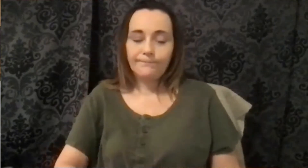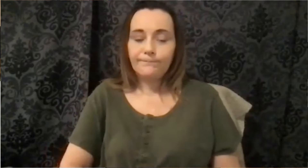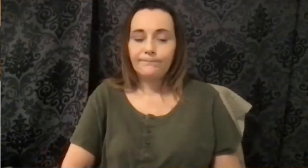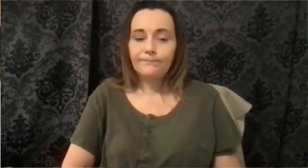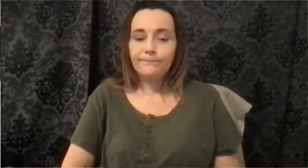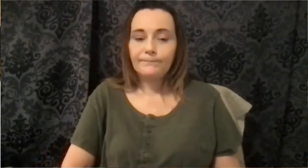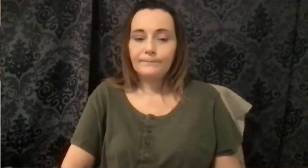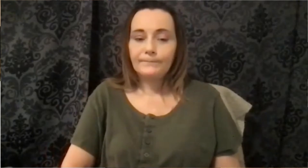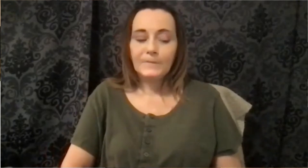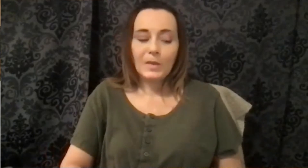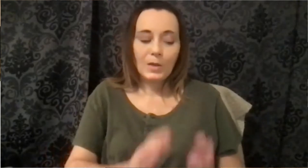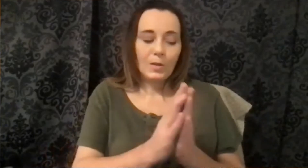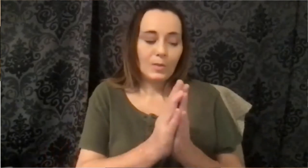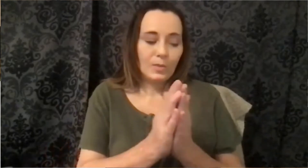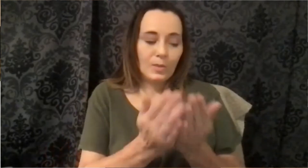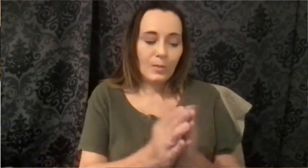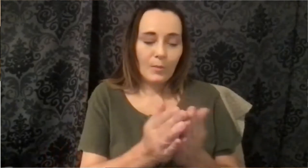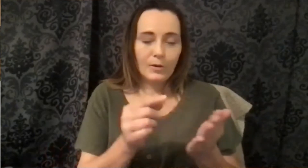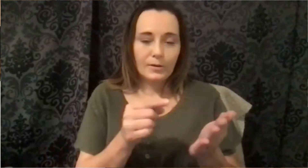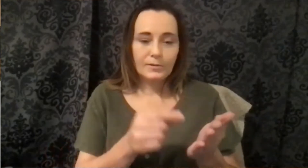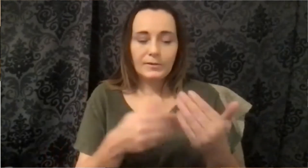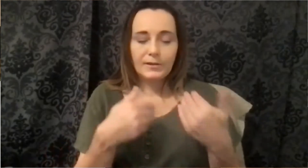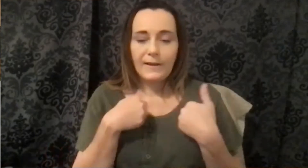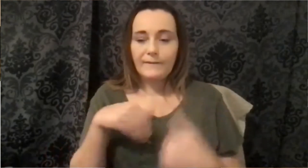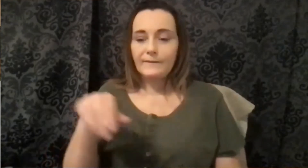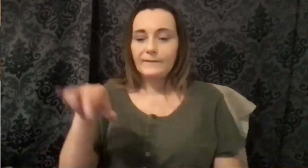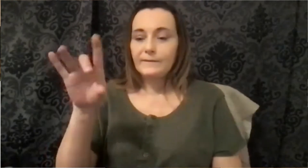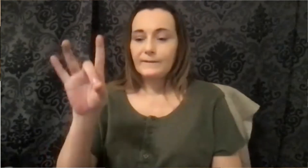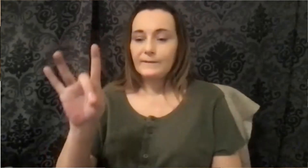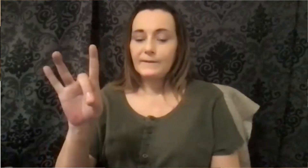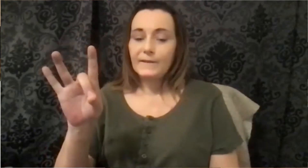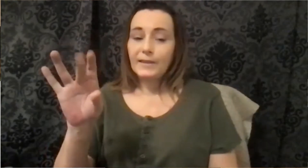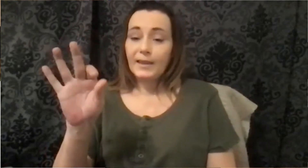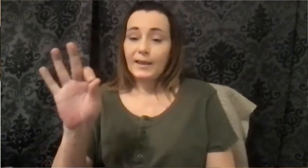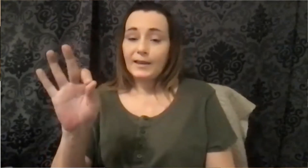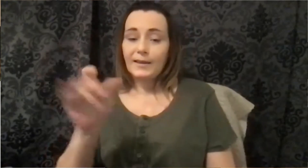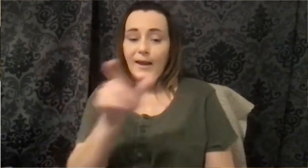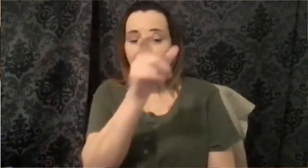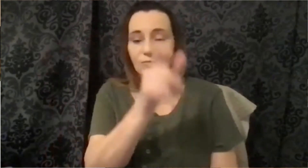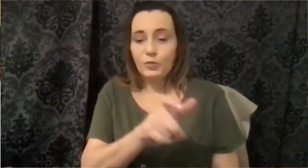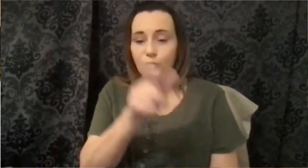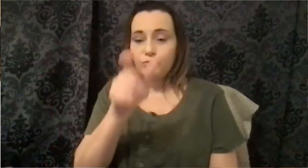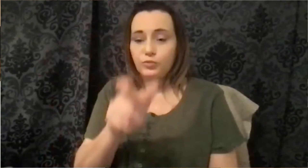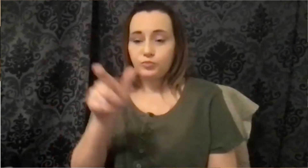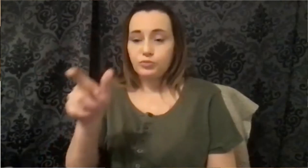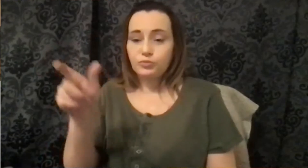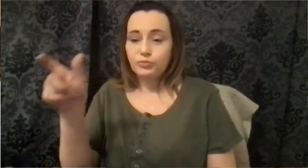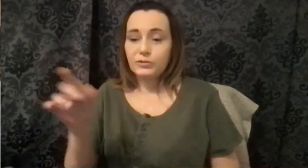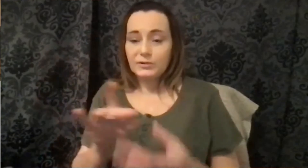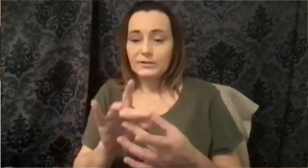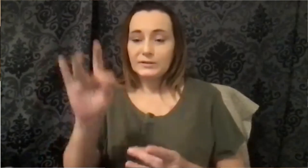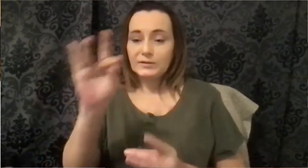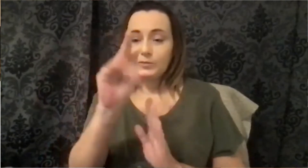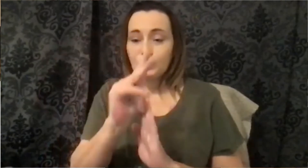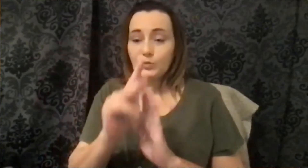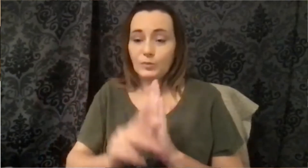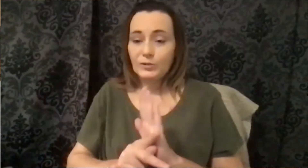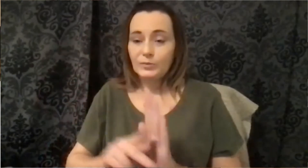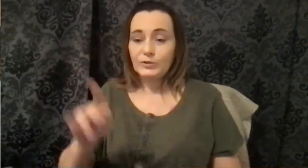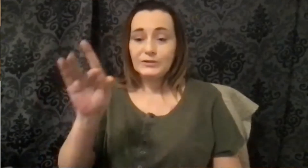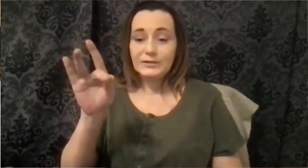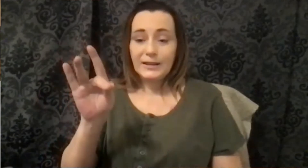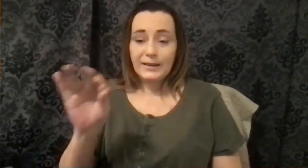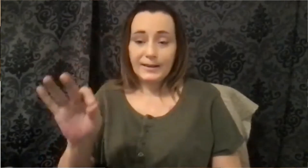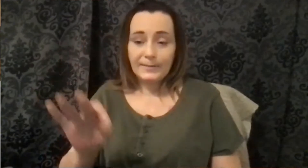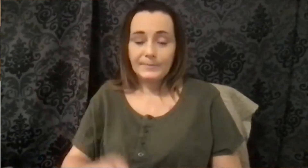The book contains 89 entries, spiritual principles. You